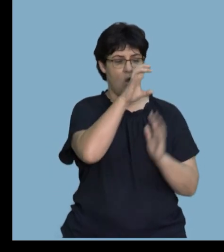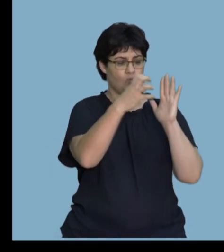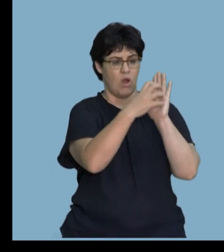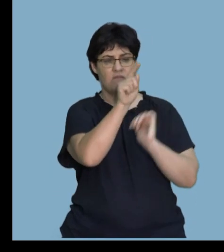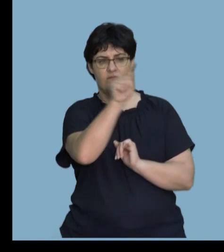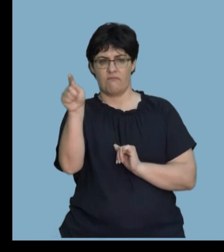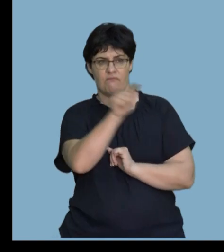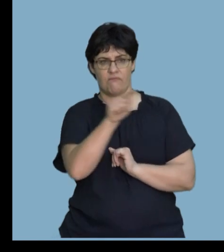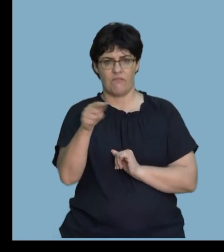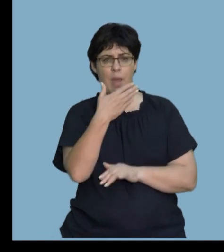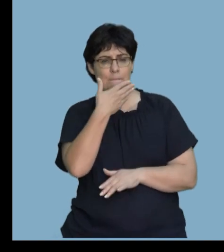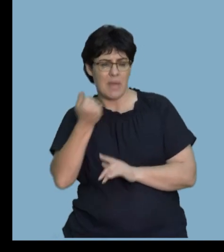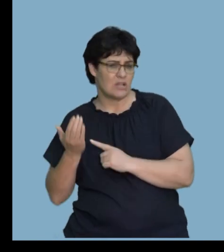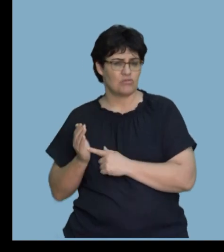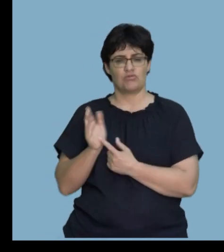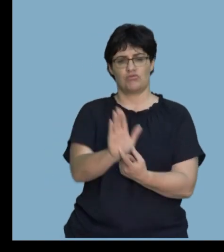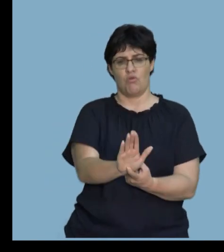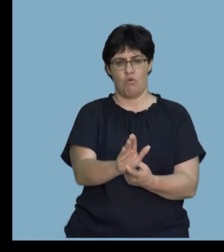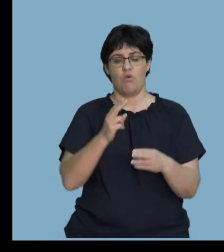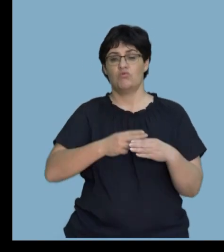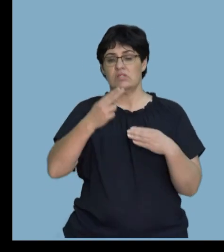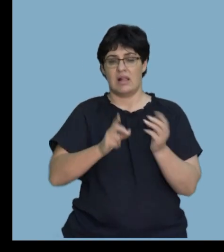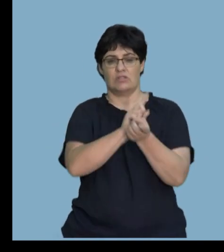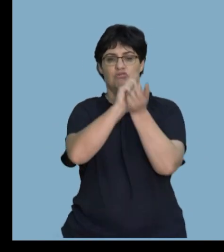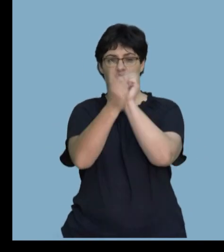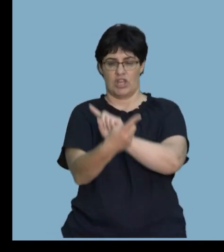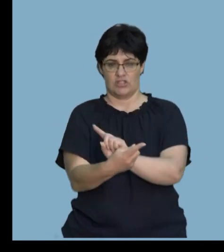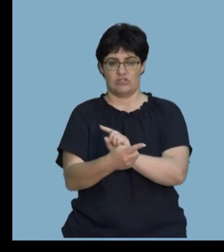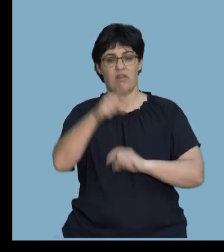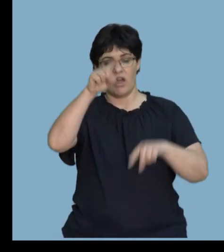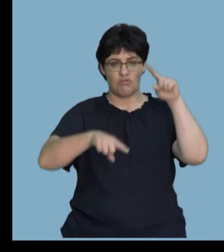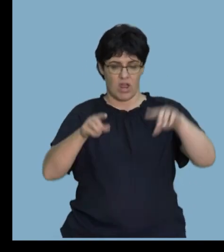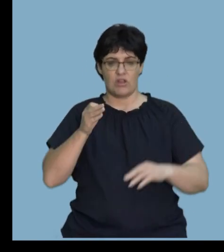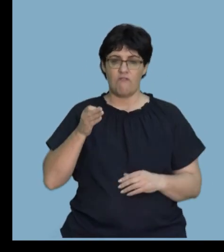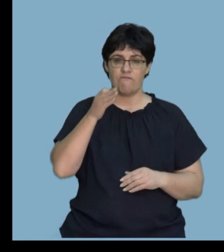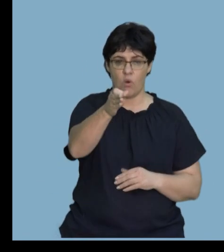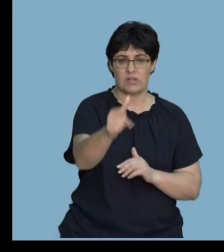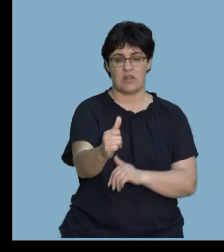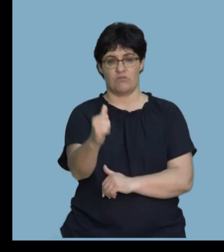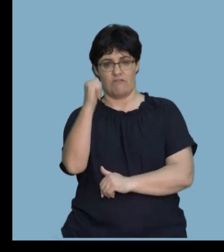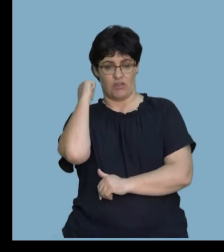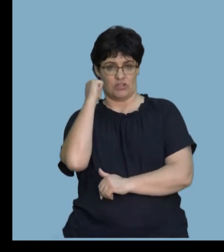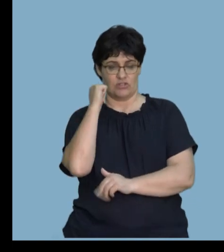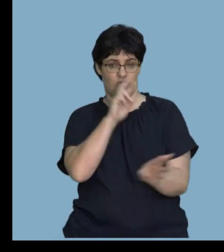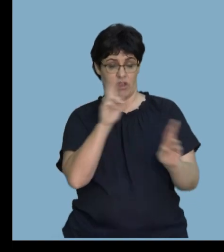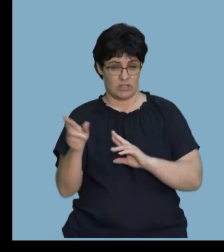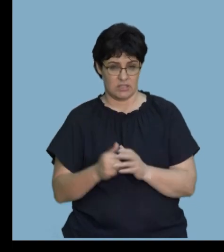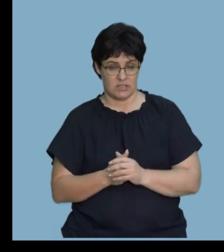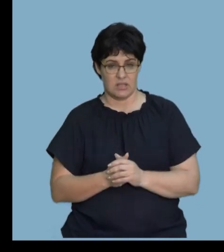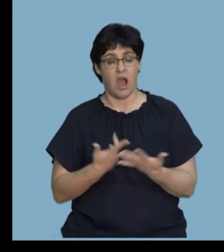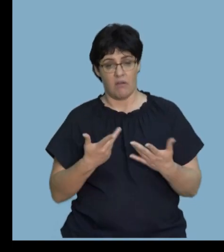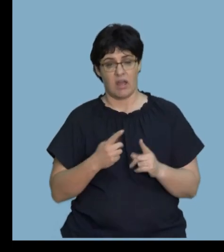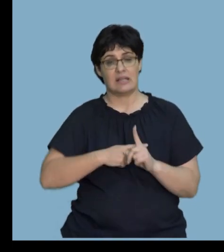graph below best illustrates the resulting changes in the rates of the forward and the reverse reaction if